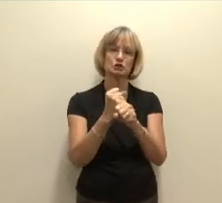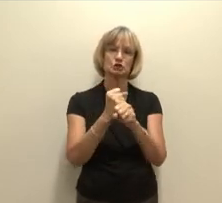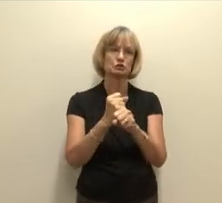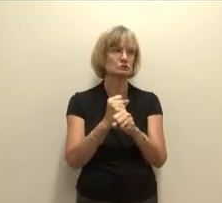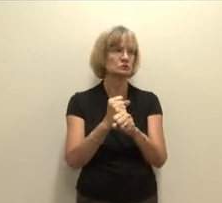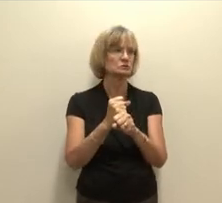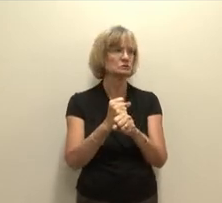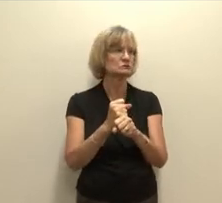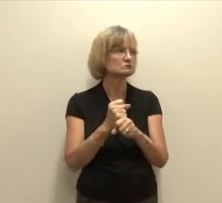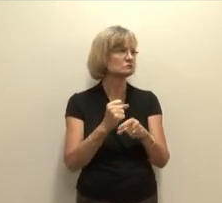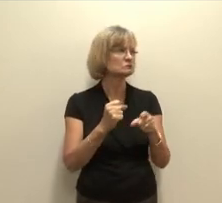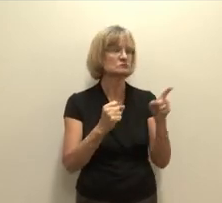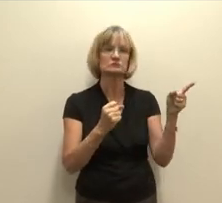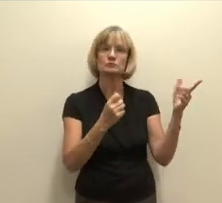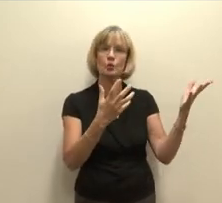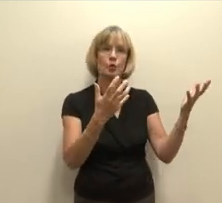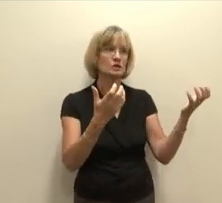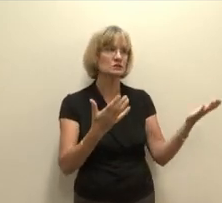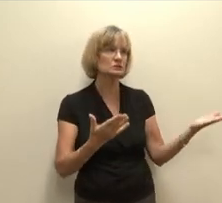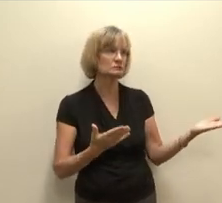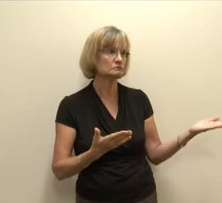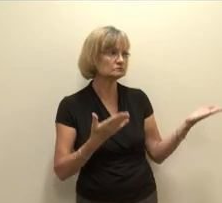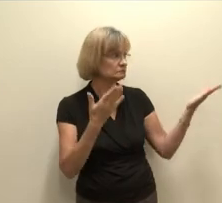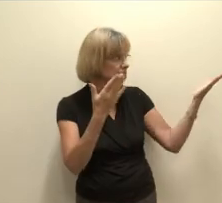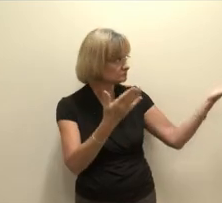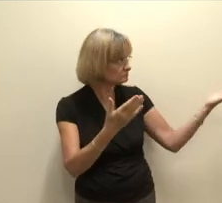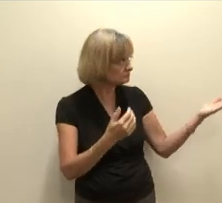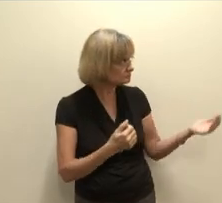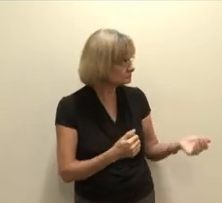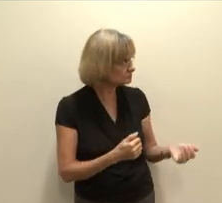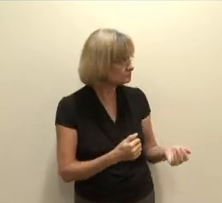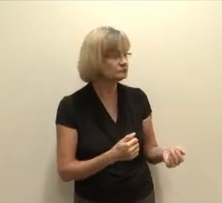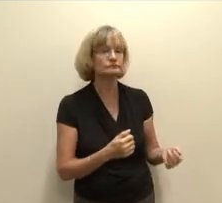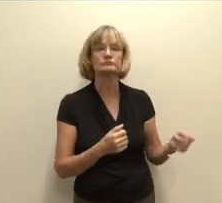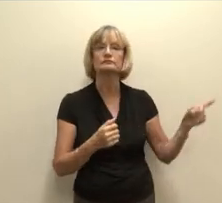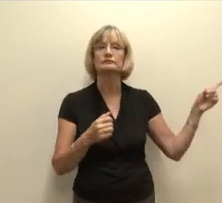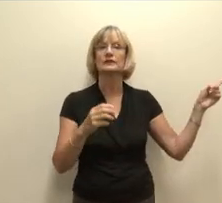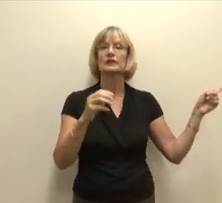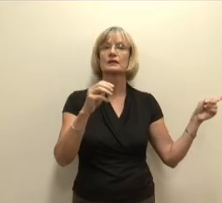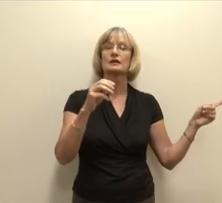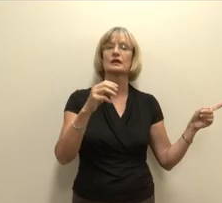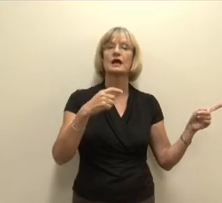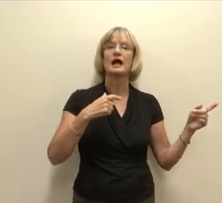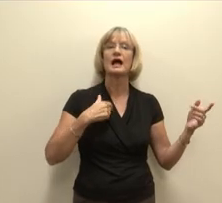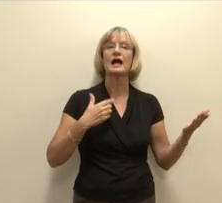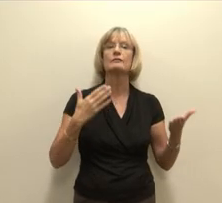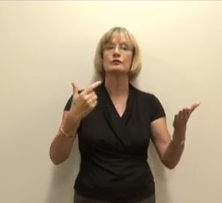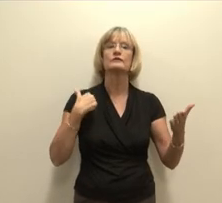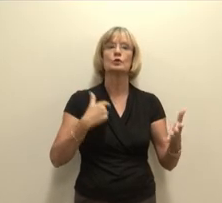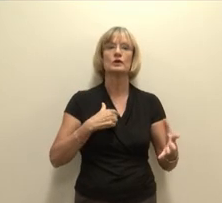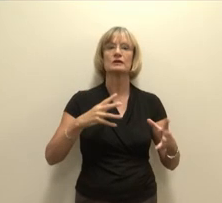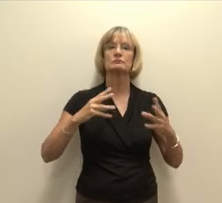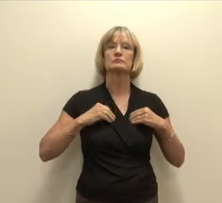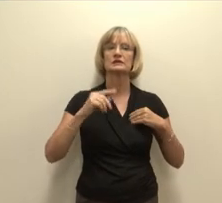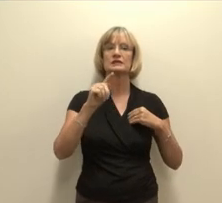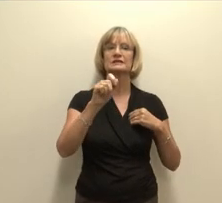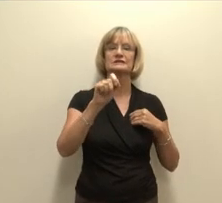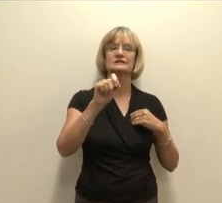I'll entertain a motion on this item as well. Madam President. Yes, sir. I move that we adopt a tax rate